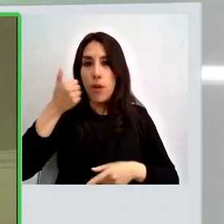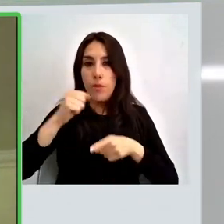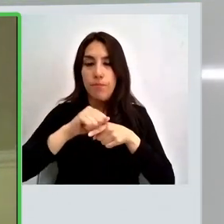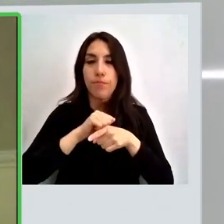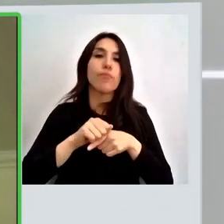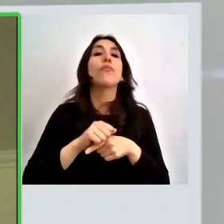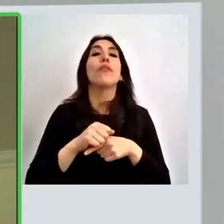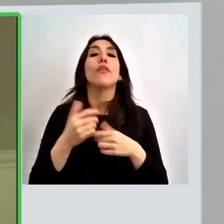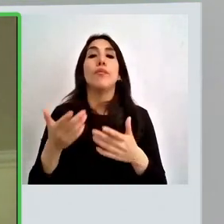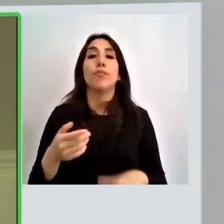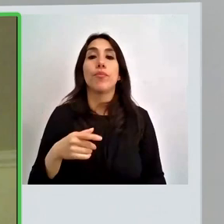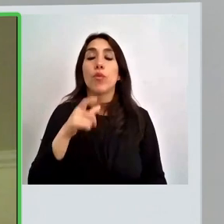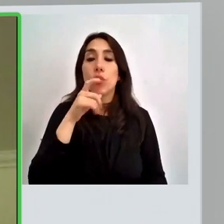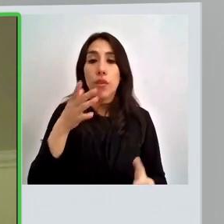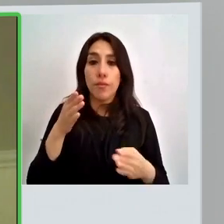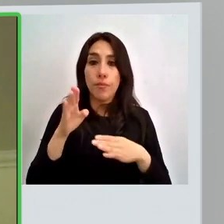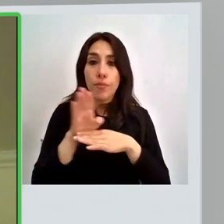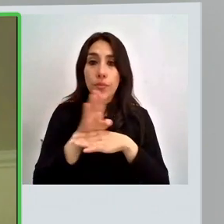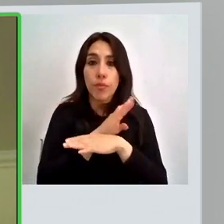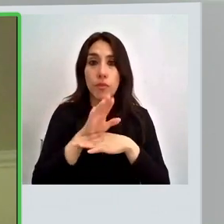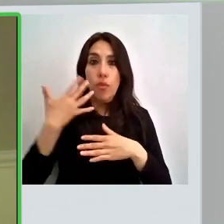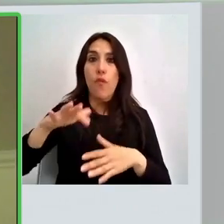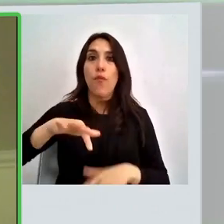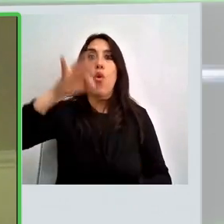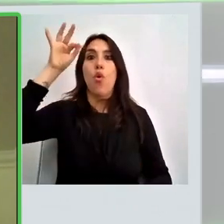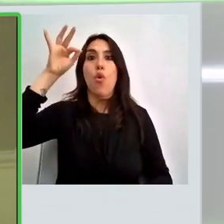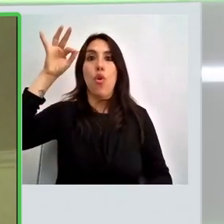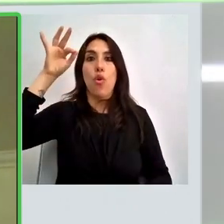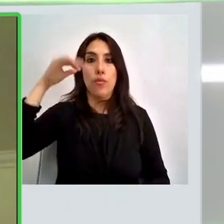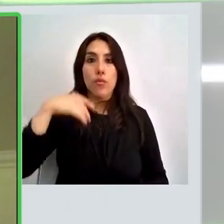barriers? How did they overcome it? And what has been